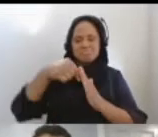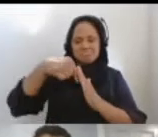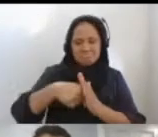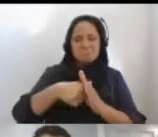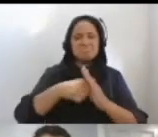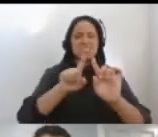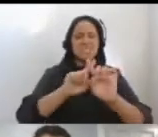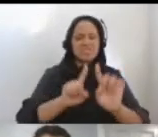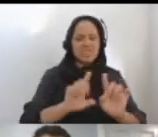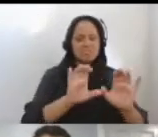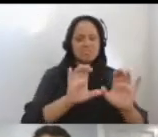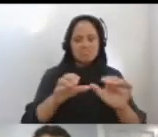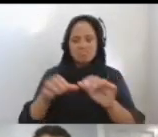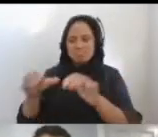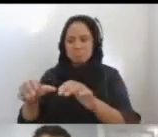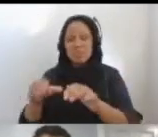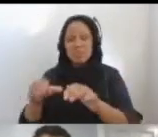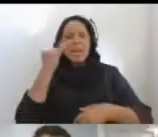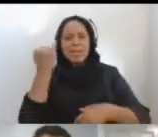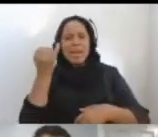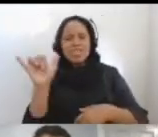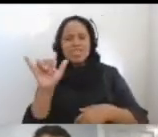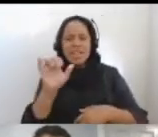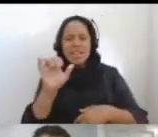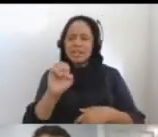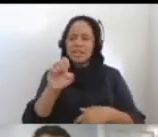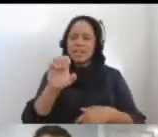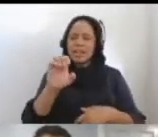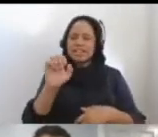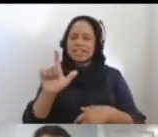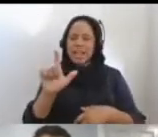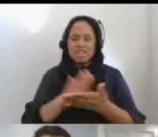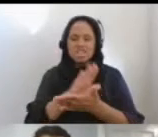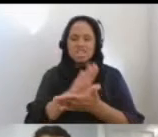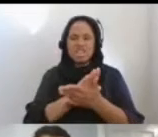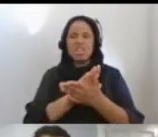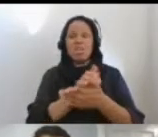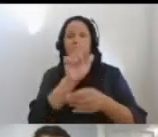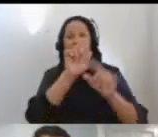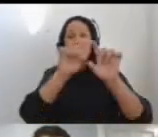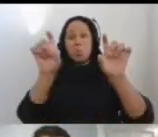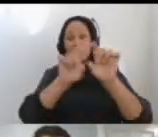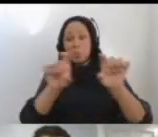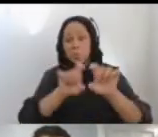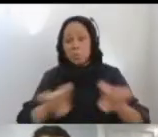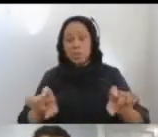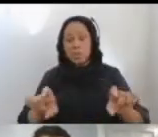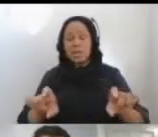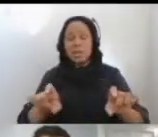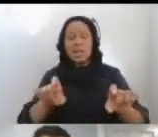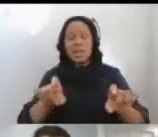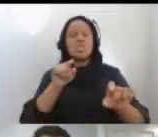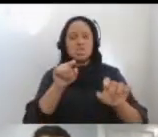but just imagine it as an Excel sheet with all these various columns and entry fields in which you